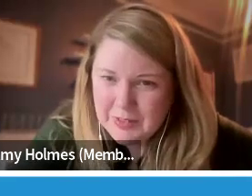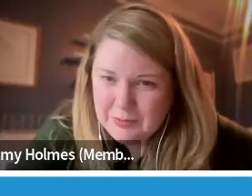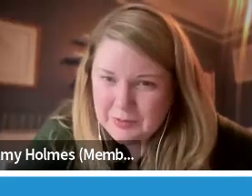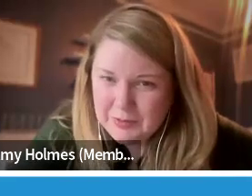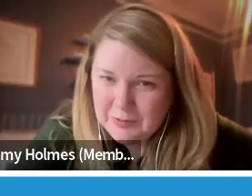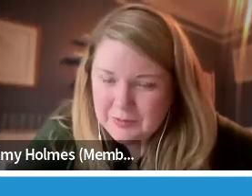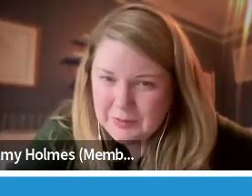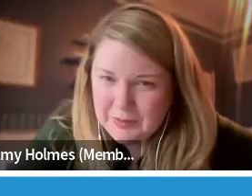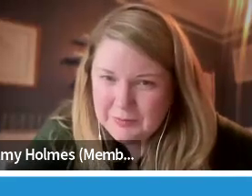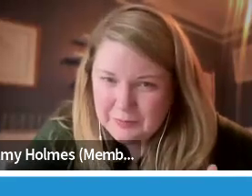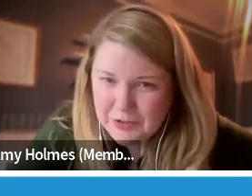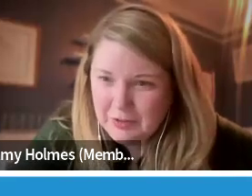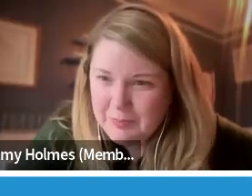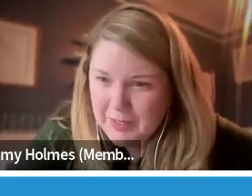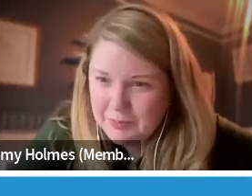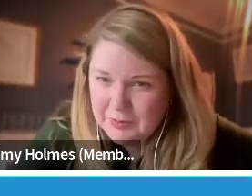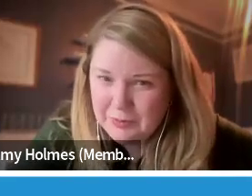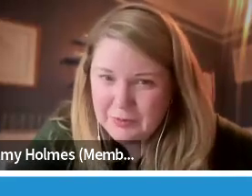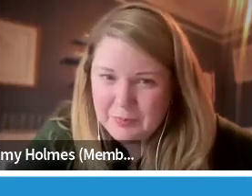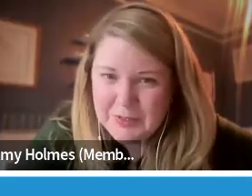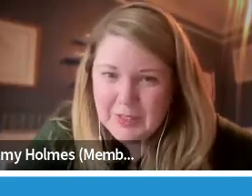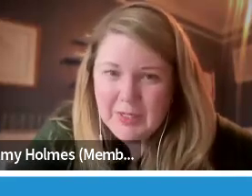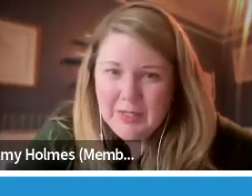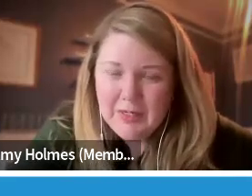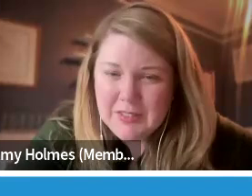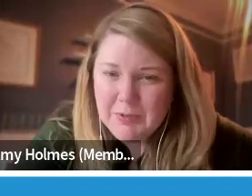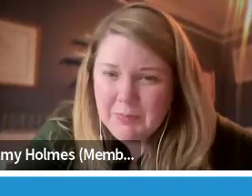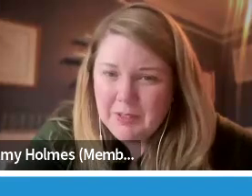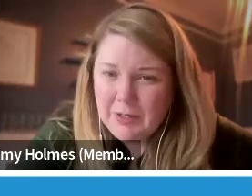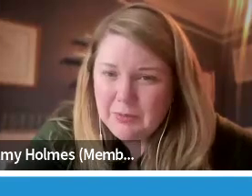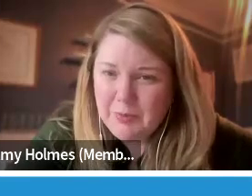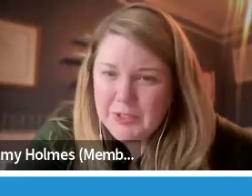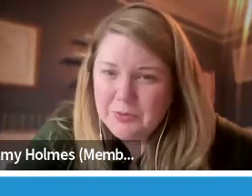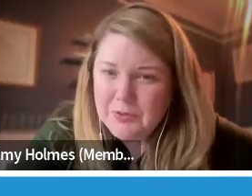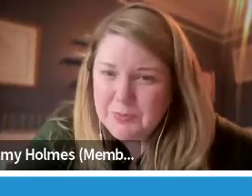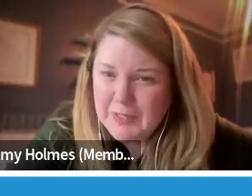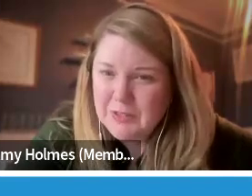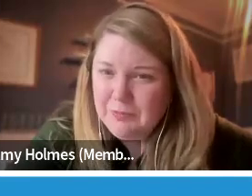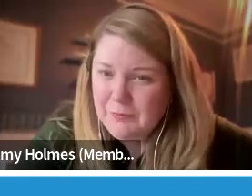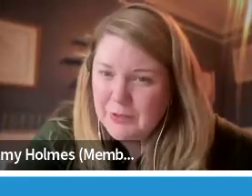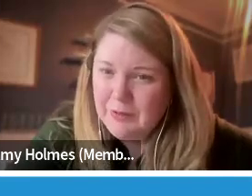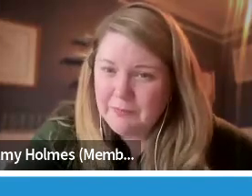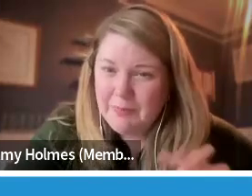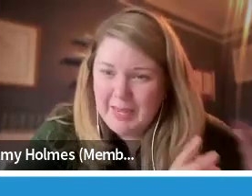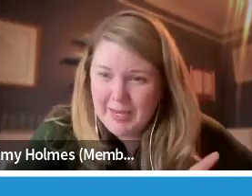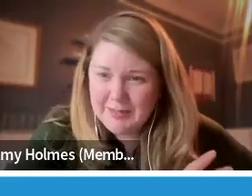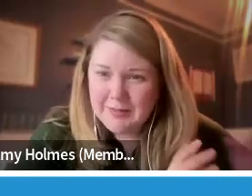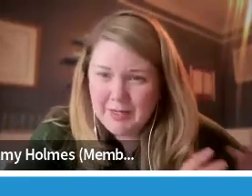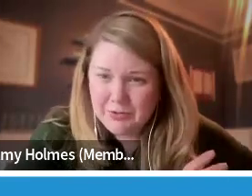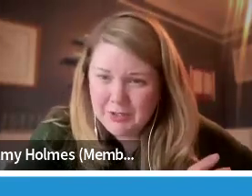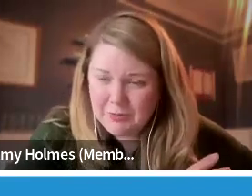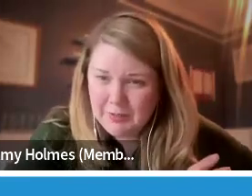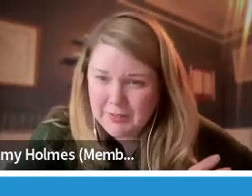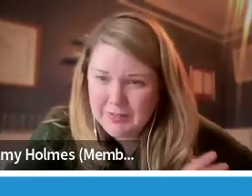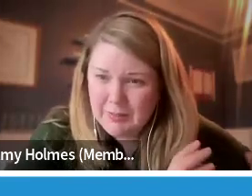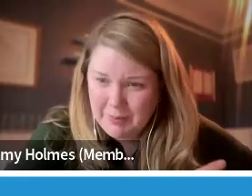also settled on for sharing back with the group was a subcommittee on a retrospective review of past